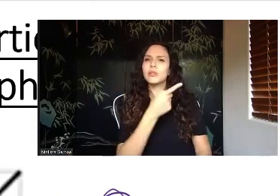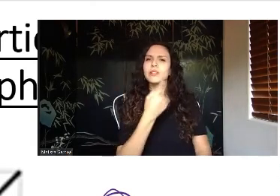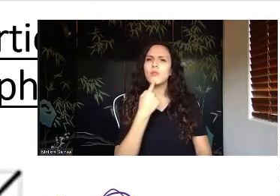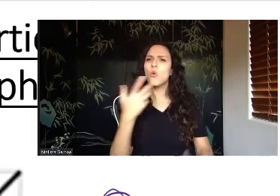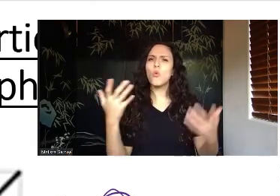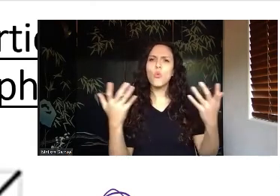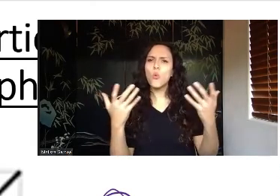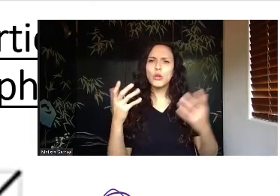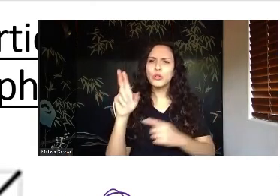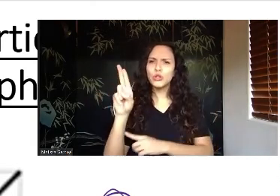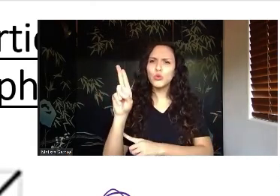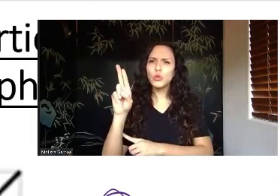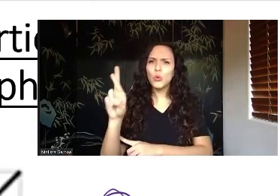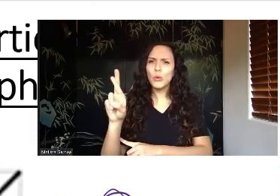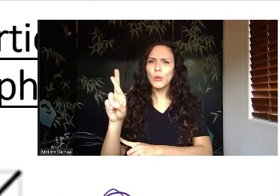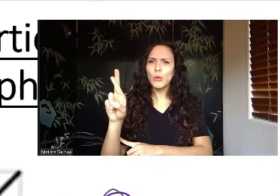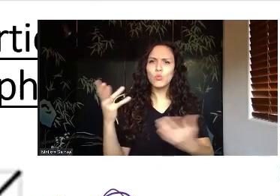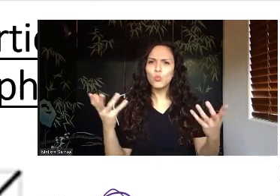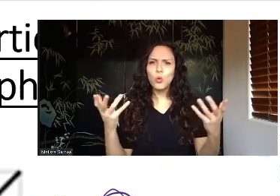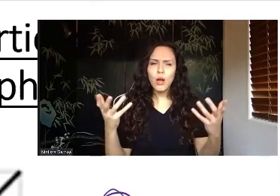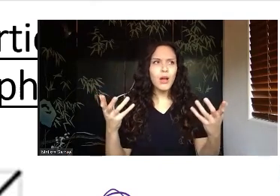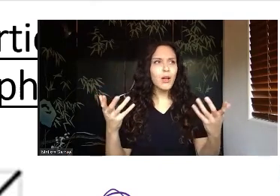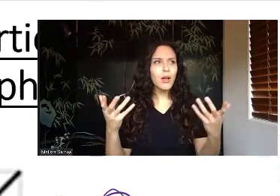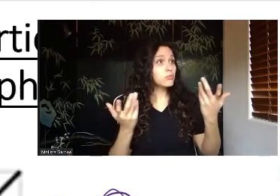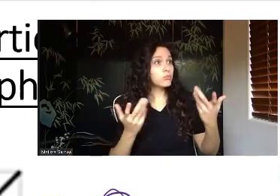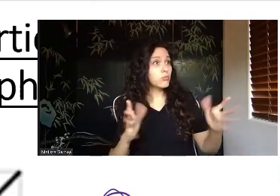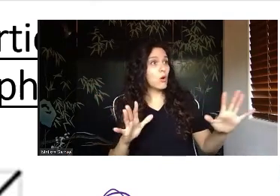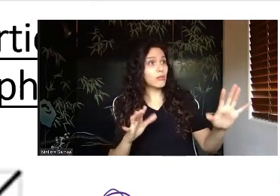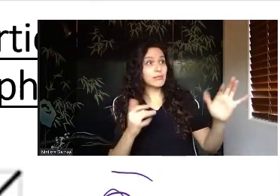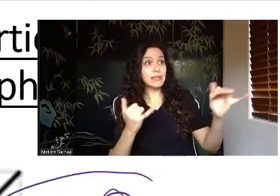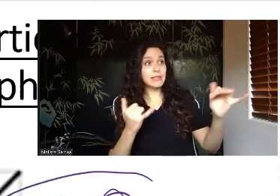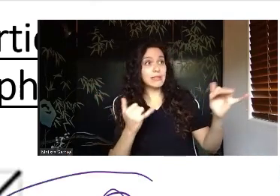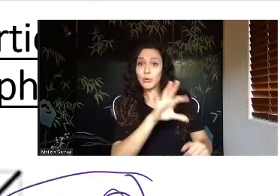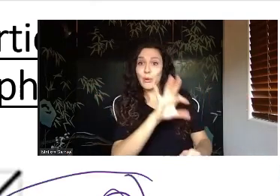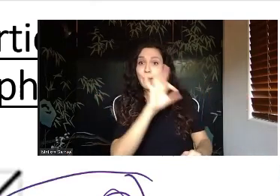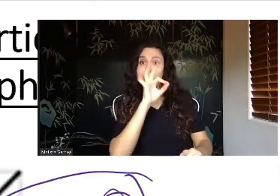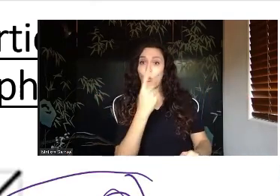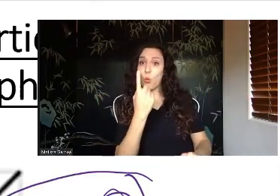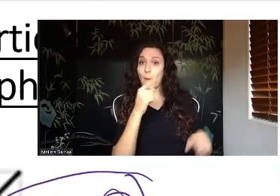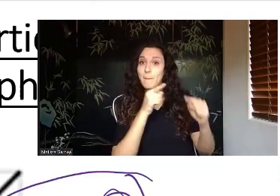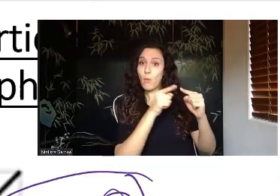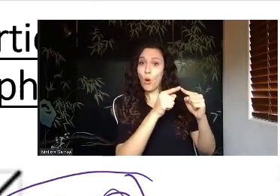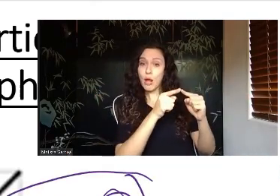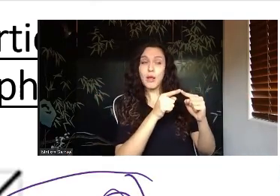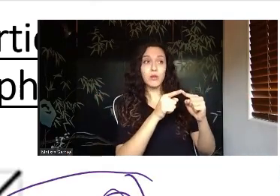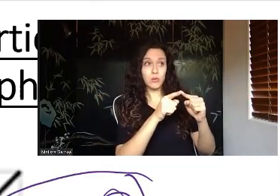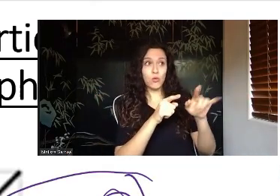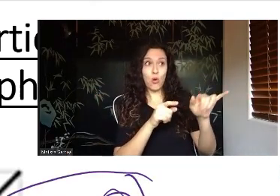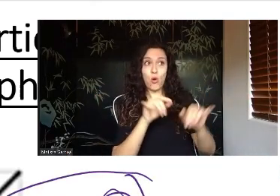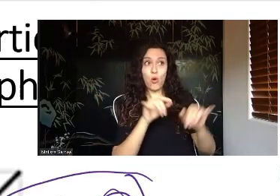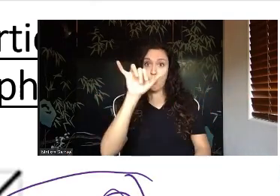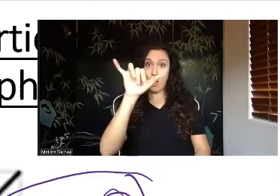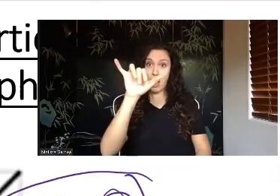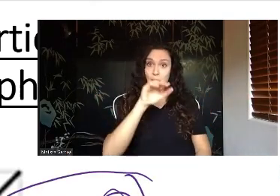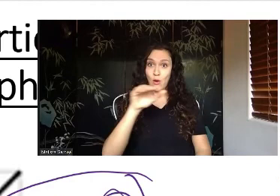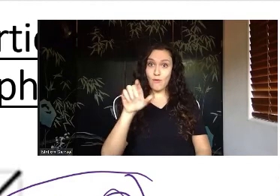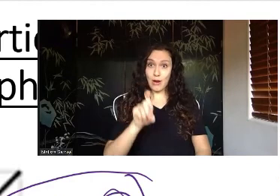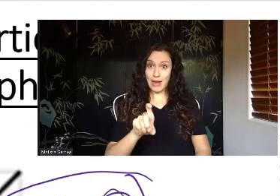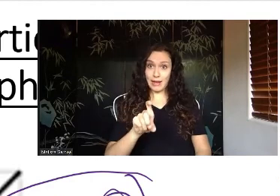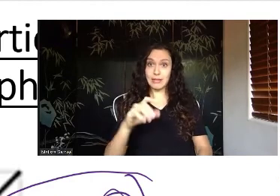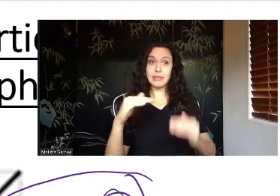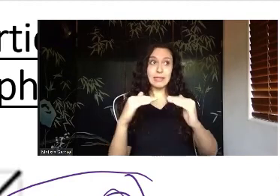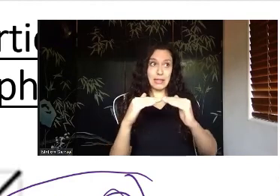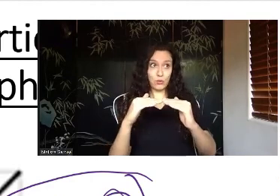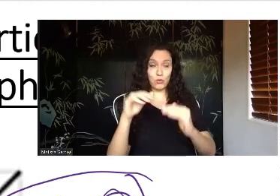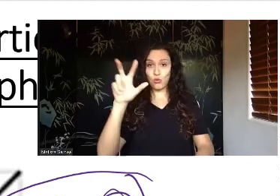Okay, what is the unit rate? Okay, well, we already did work, so let's go ahead and use one of them. Pick whichever one you want.